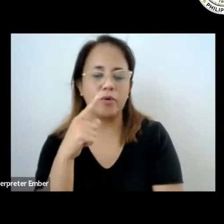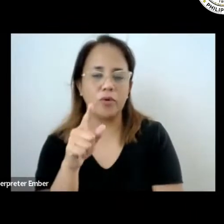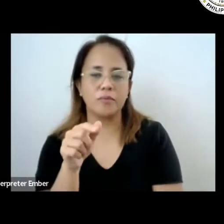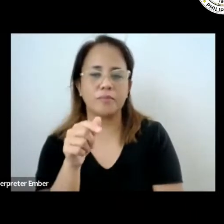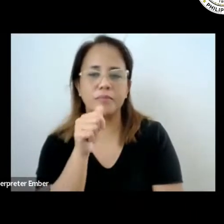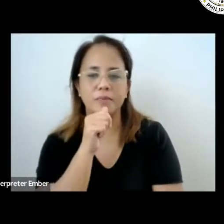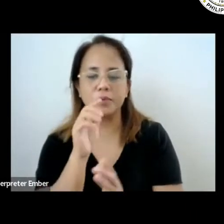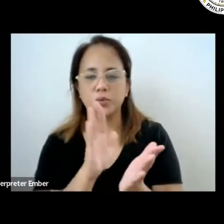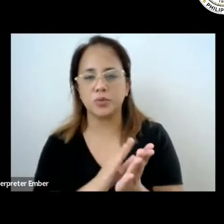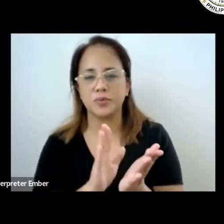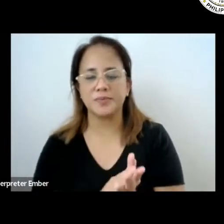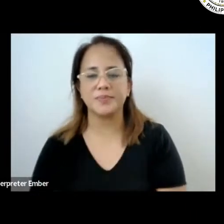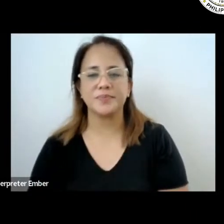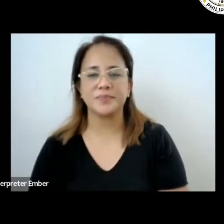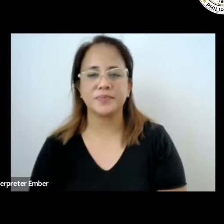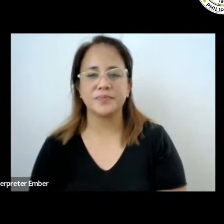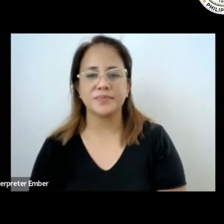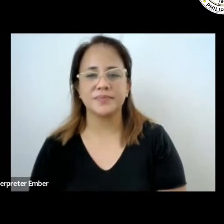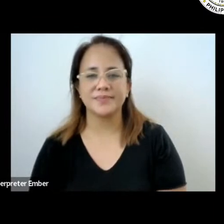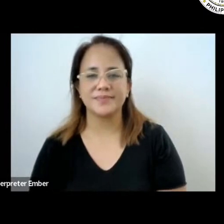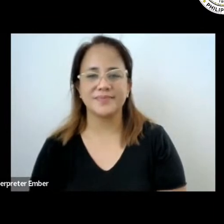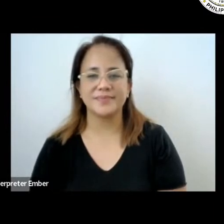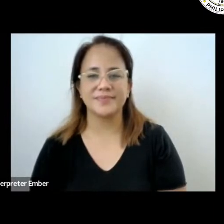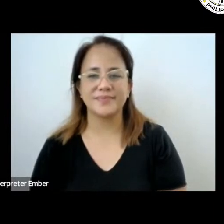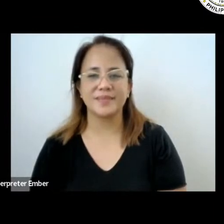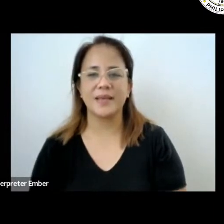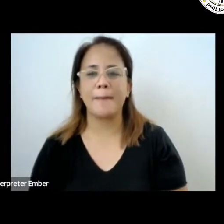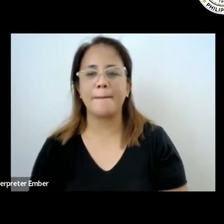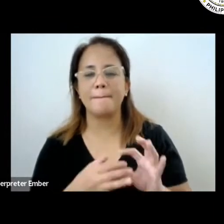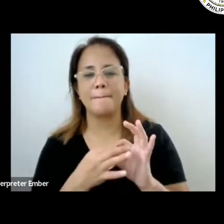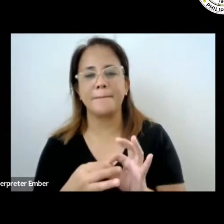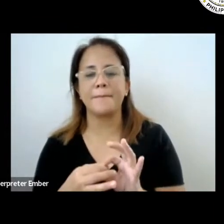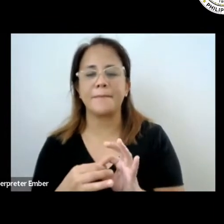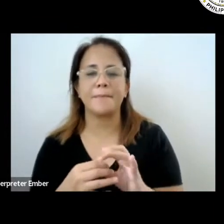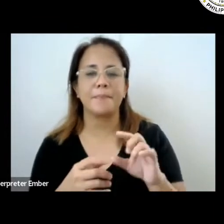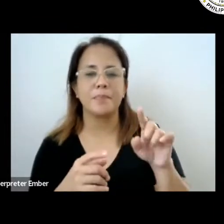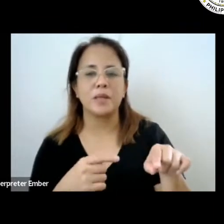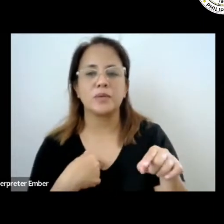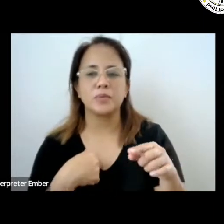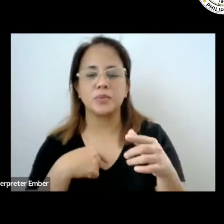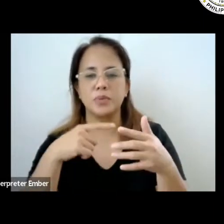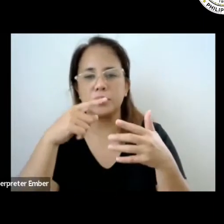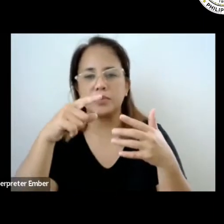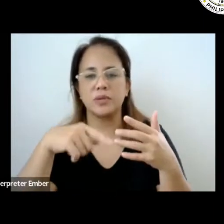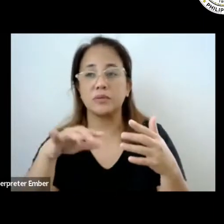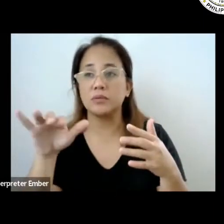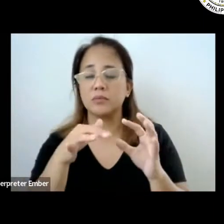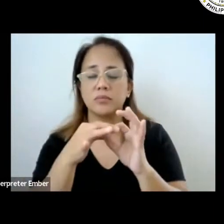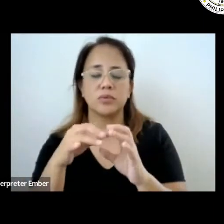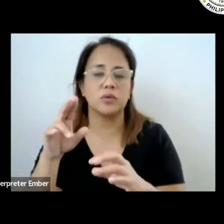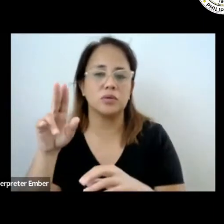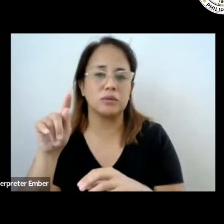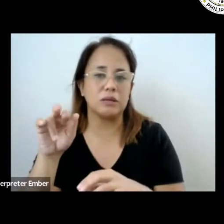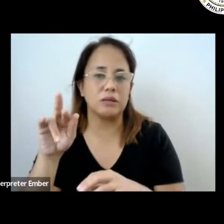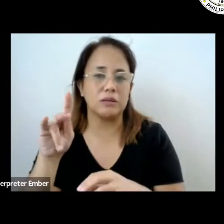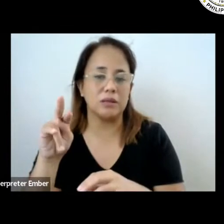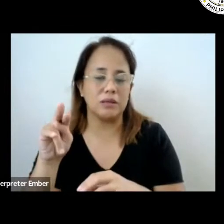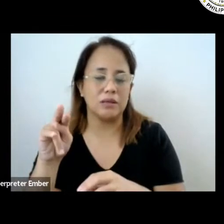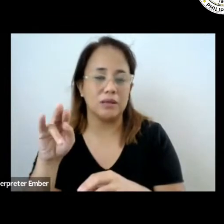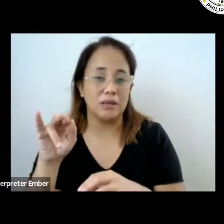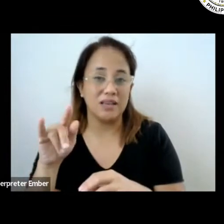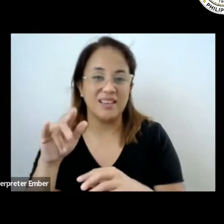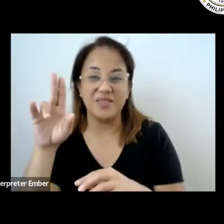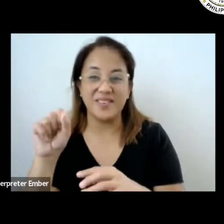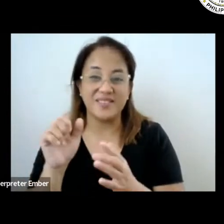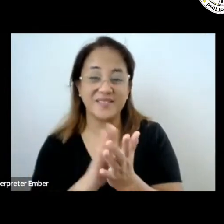private schools. Kung pwede, based on the Trinity and the Trinity case in the US and of course our own constitution. Yes, Mr. Chair,